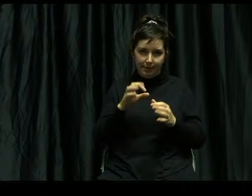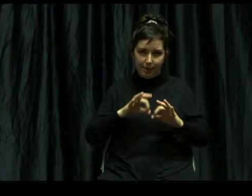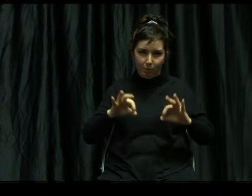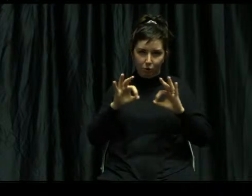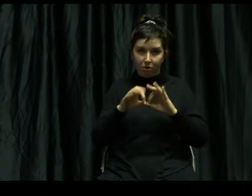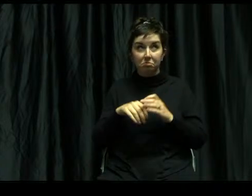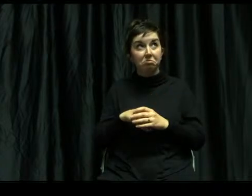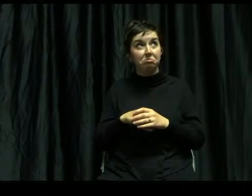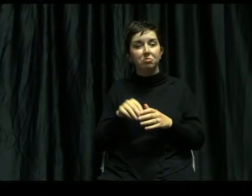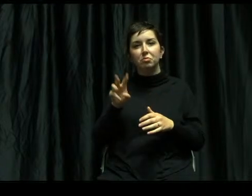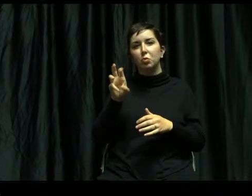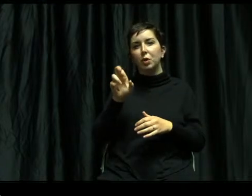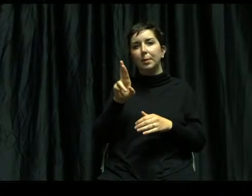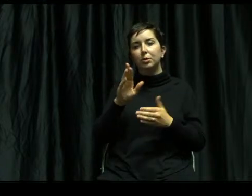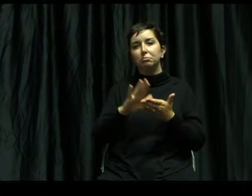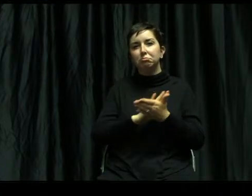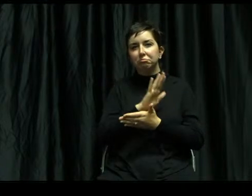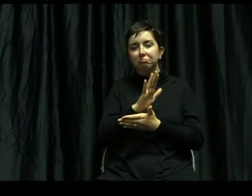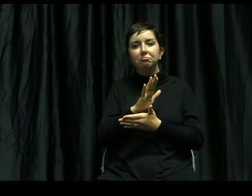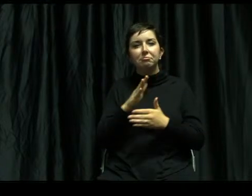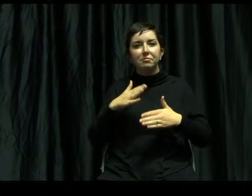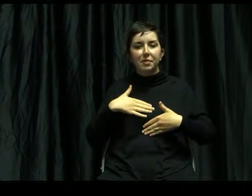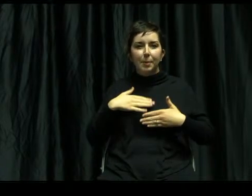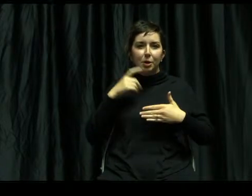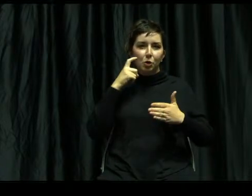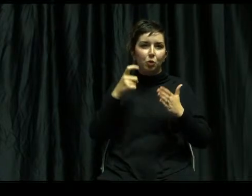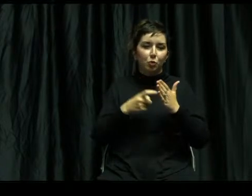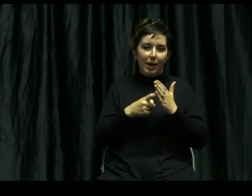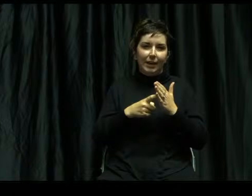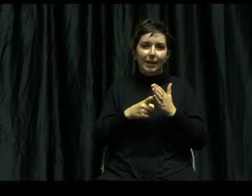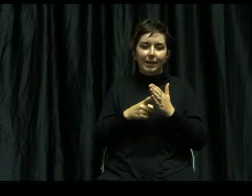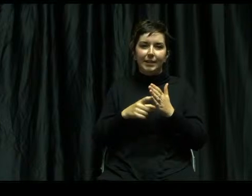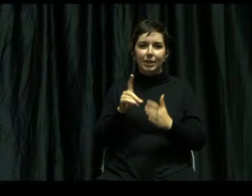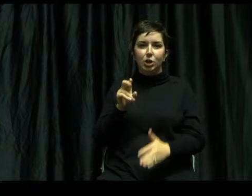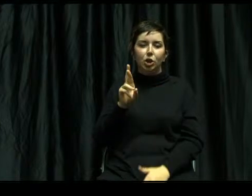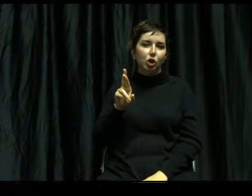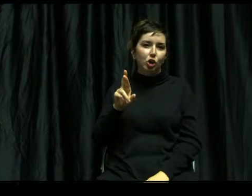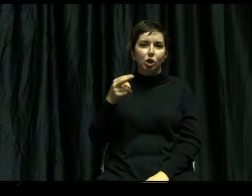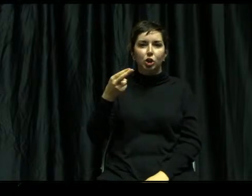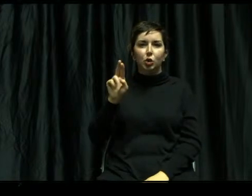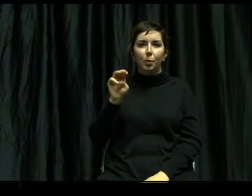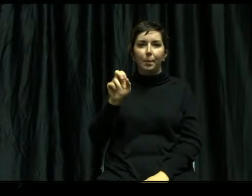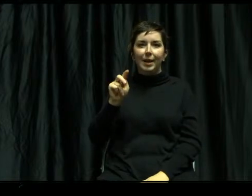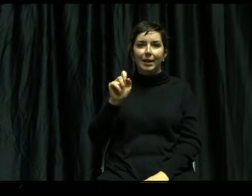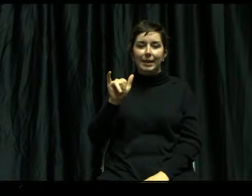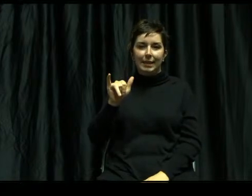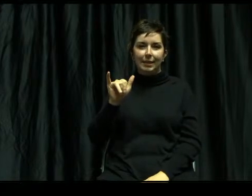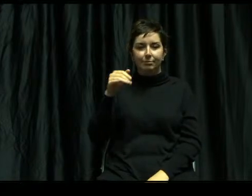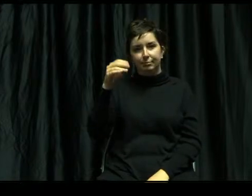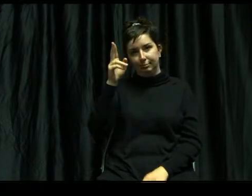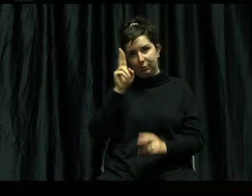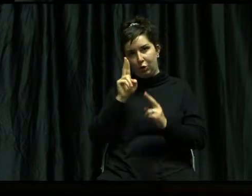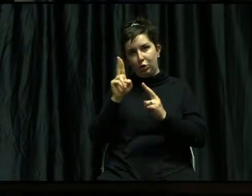to recognize Dr. Lou Jean Flint with a Doctor of Humanities honorary degree.